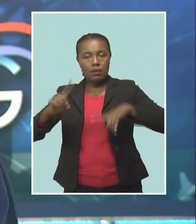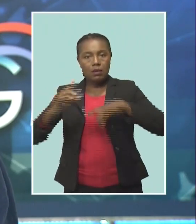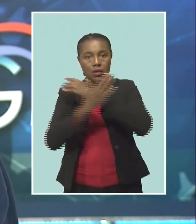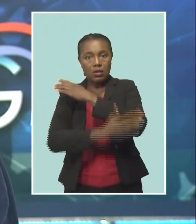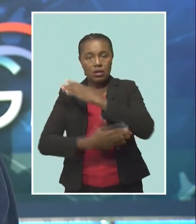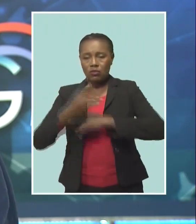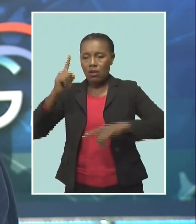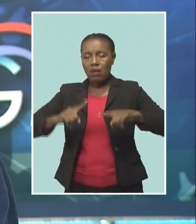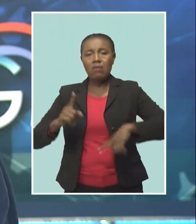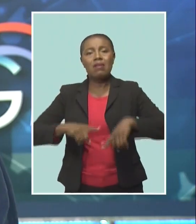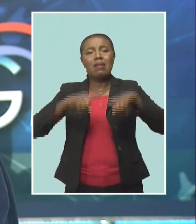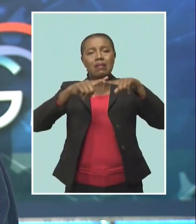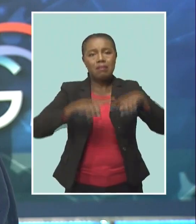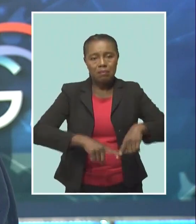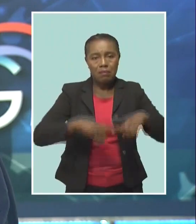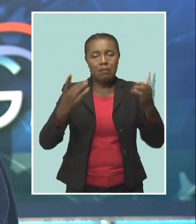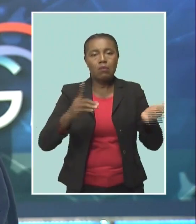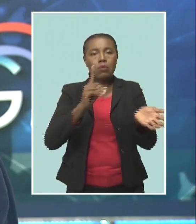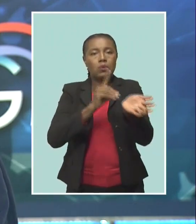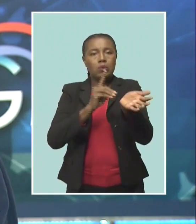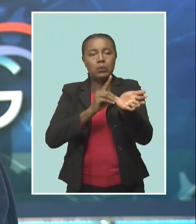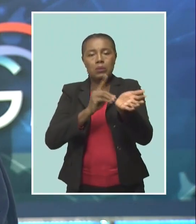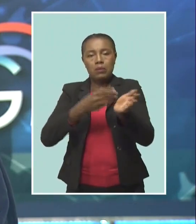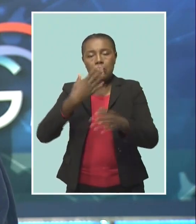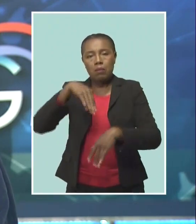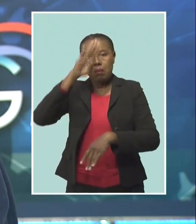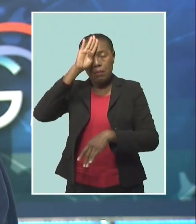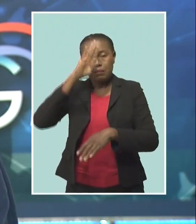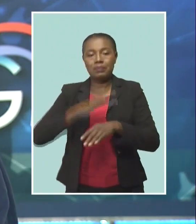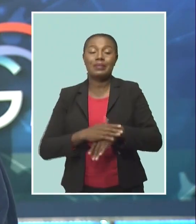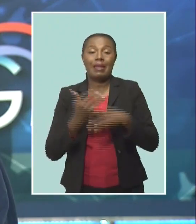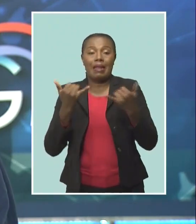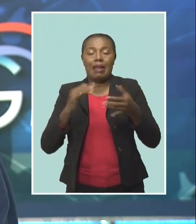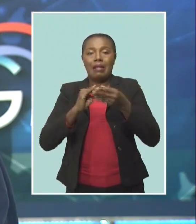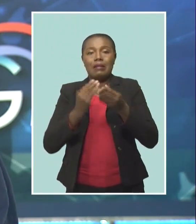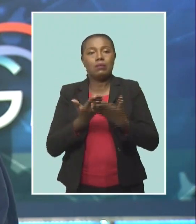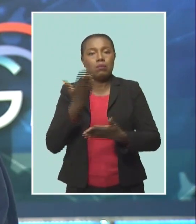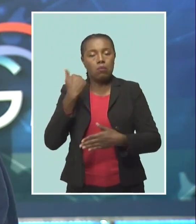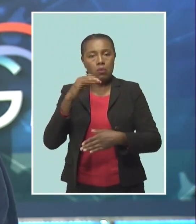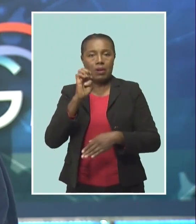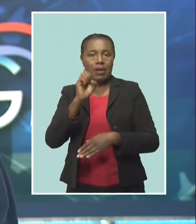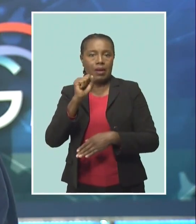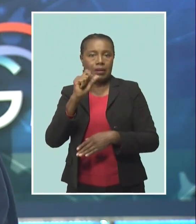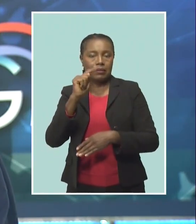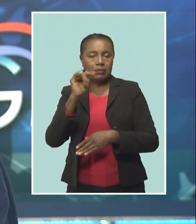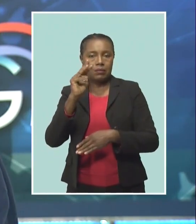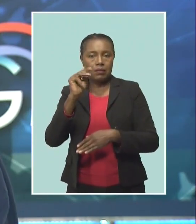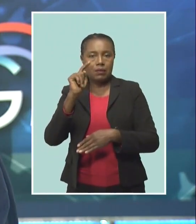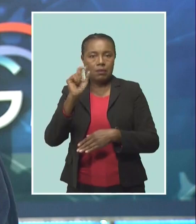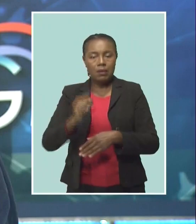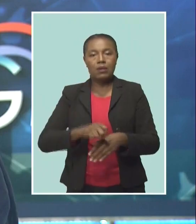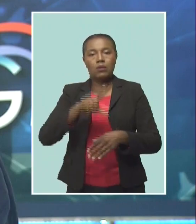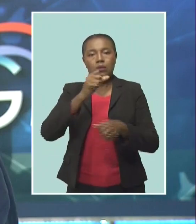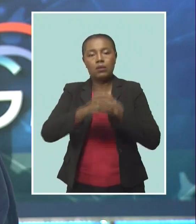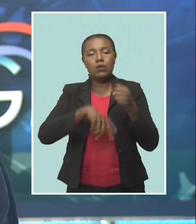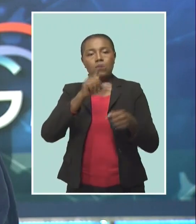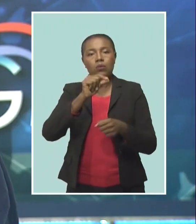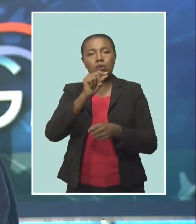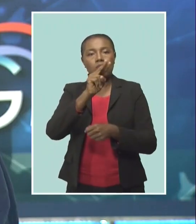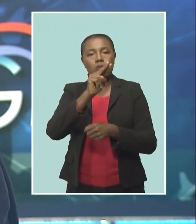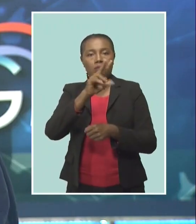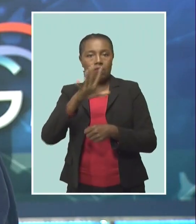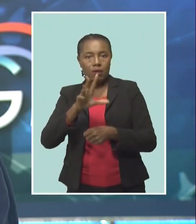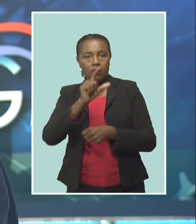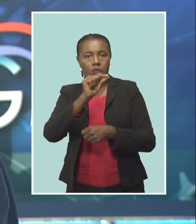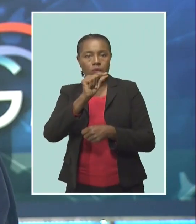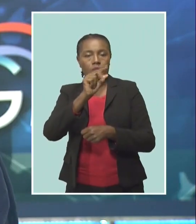professionals. His comments came as debate on the appropriation bill annual estimates 2025 to 2026